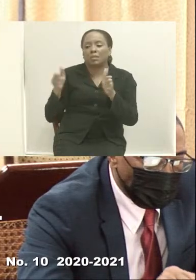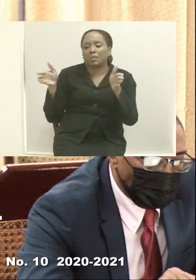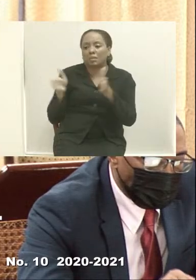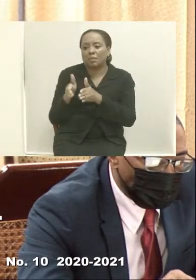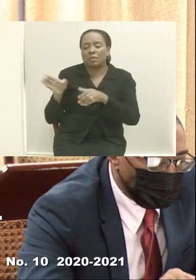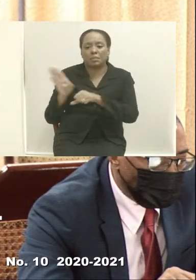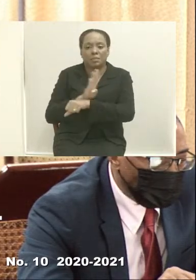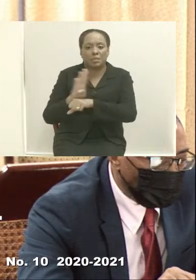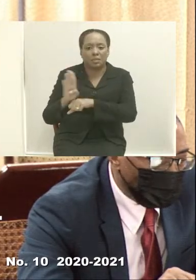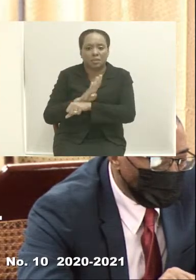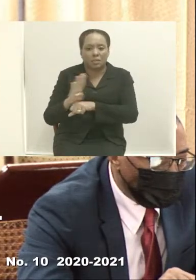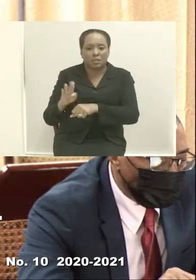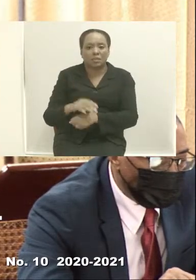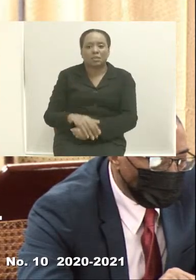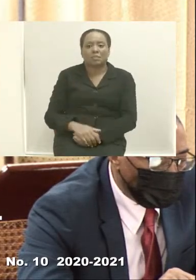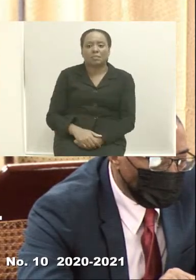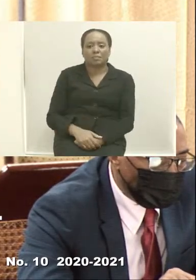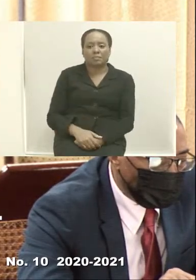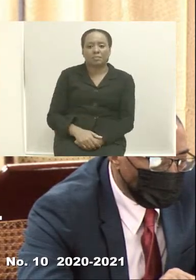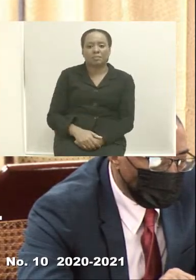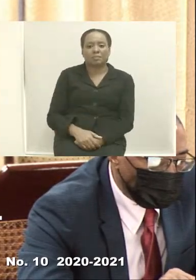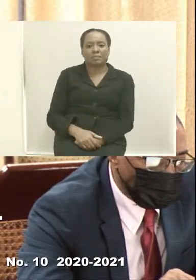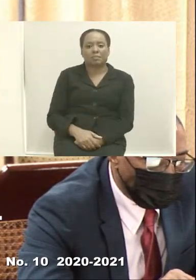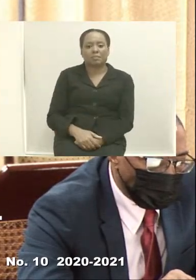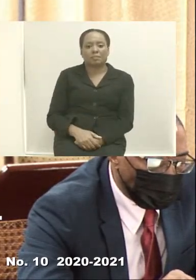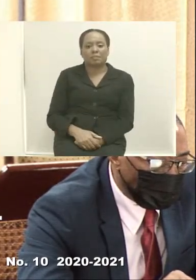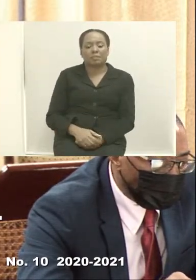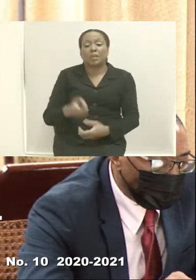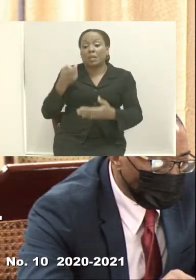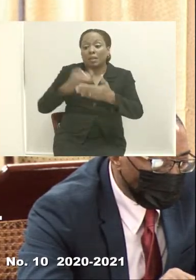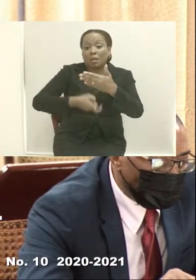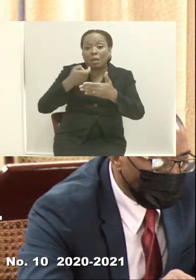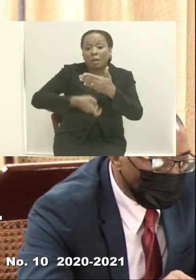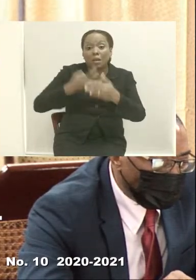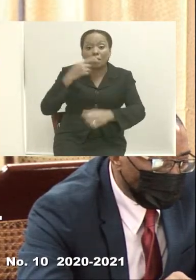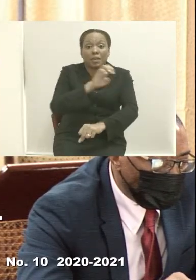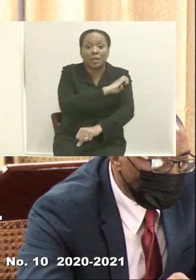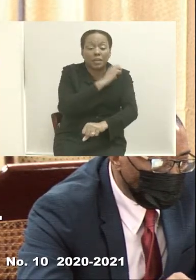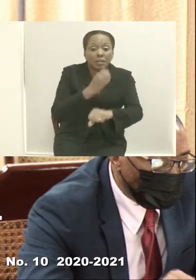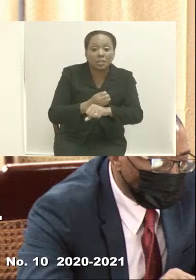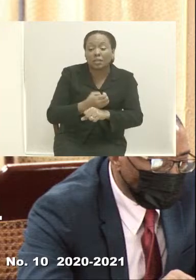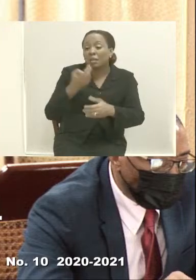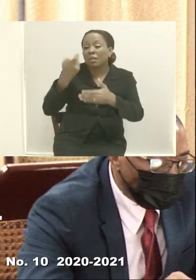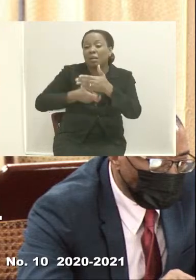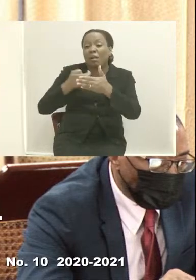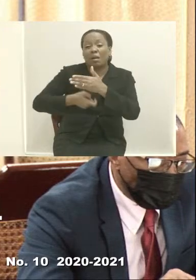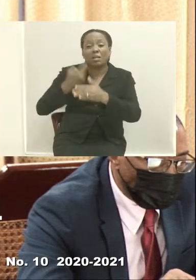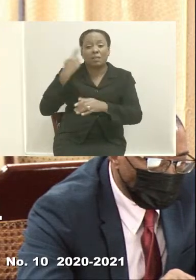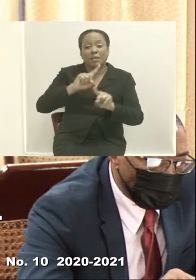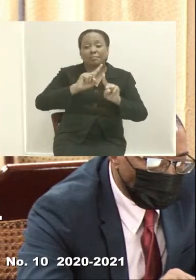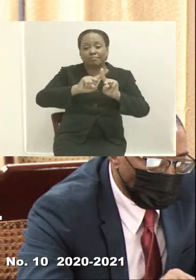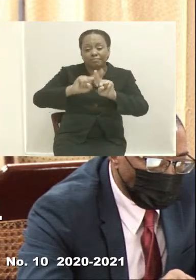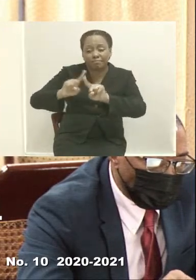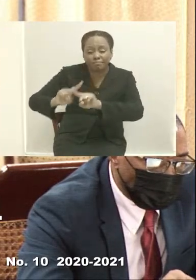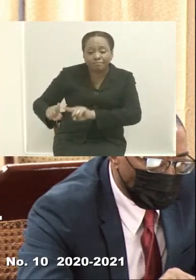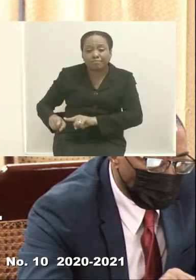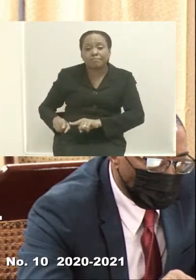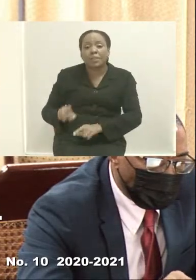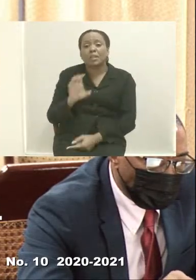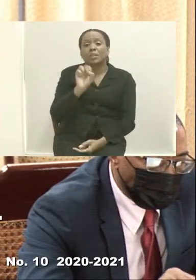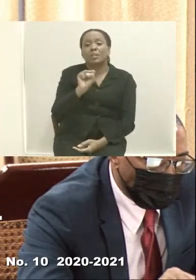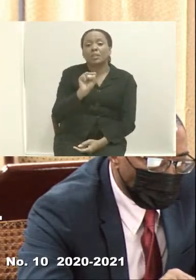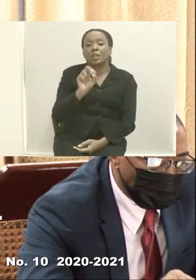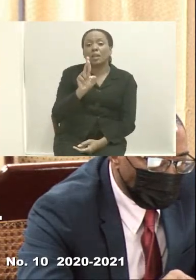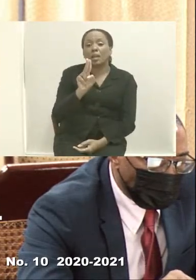energy costs, of course, and there's the cost of other supplies, cost of raw materials, other supplies. And those costs of supplies themselves are impacted by